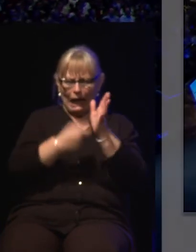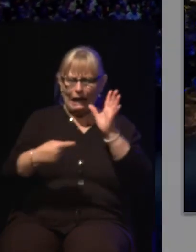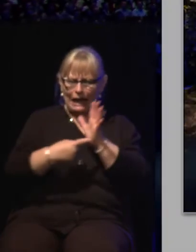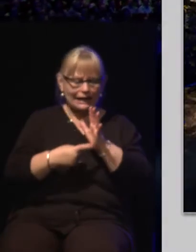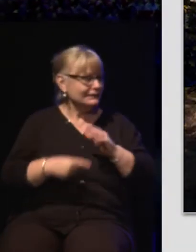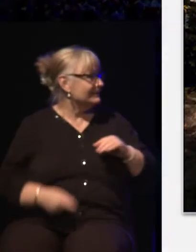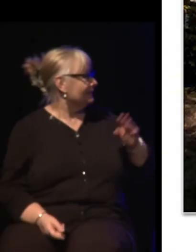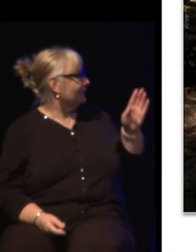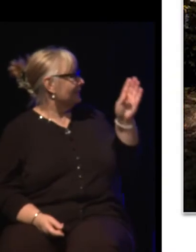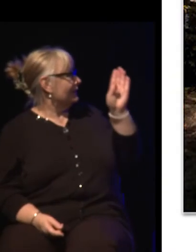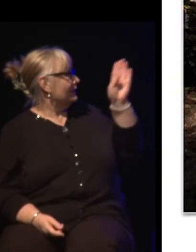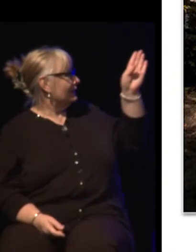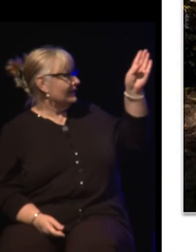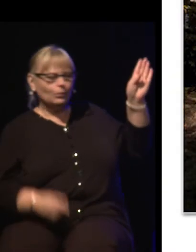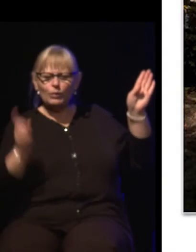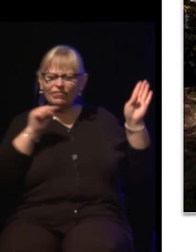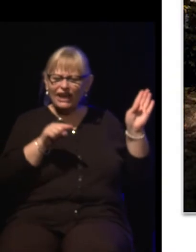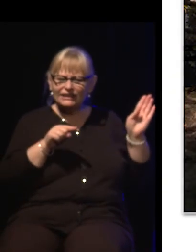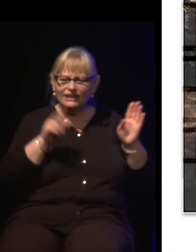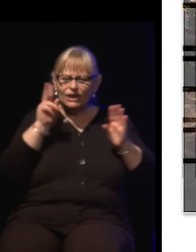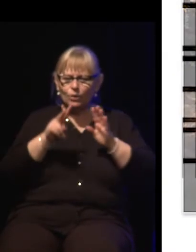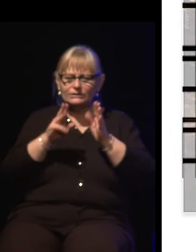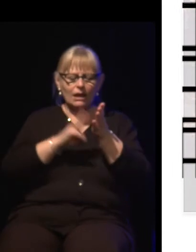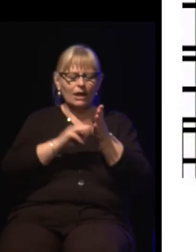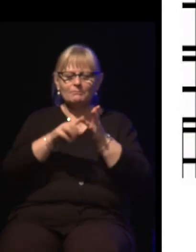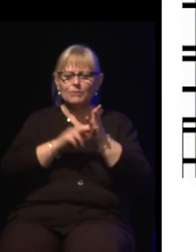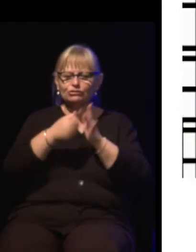This one, what does this remind you of? To me, it looks like a Mondrian painting.